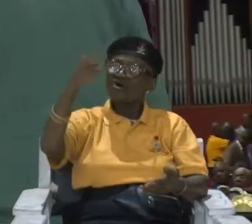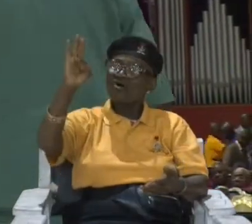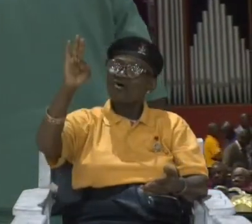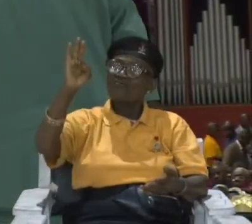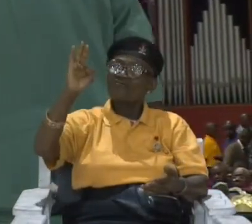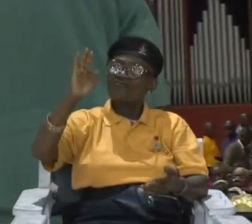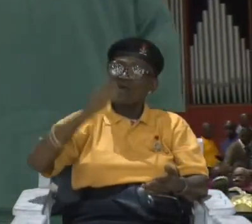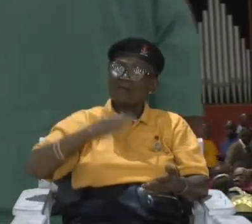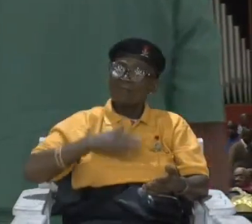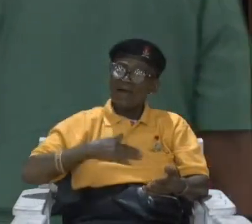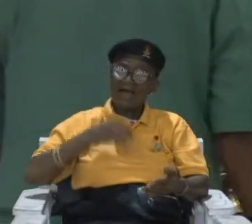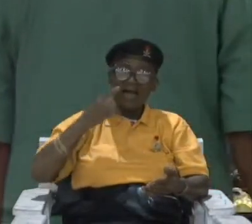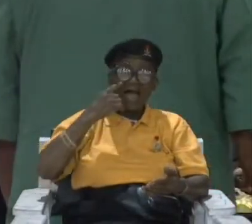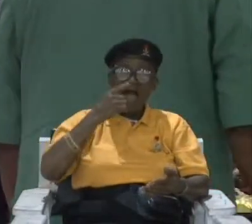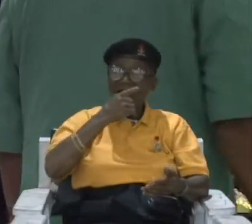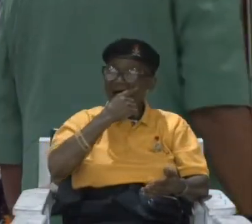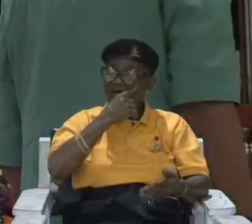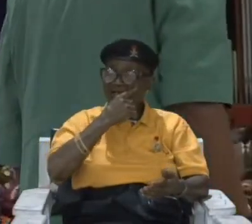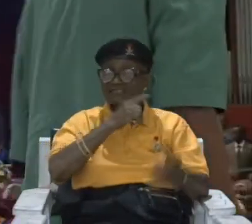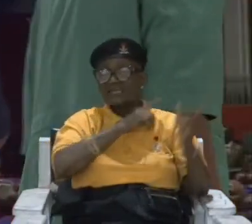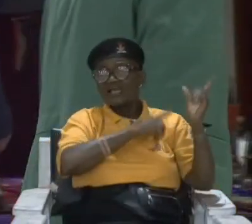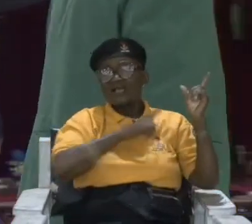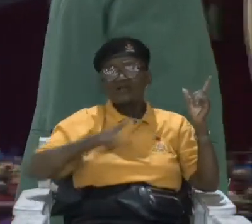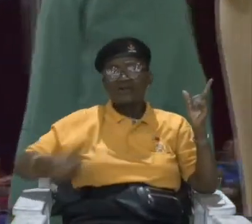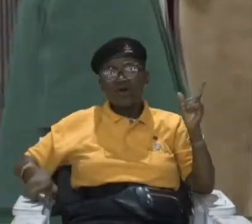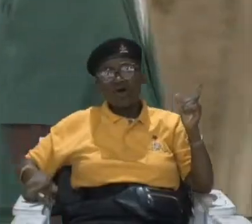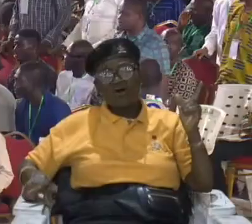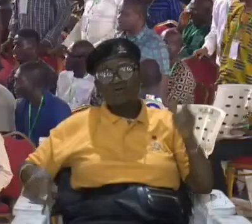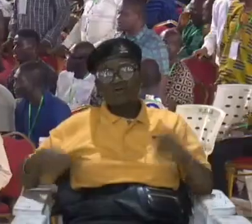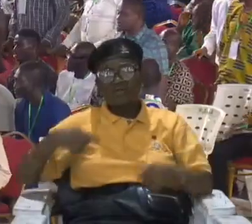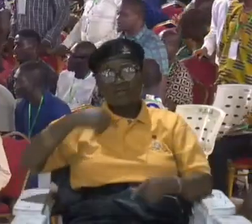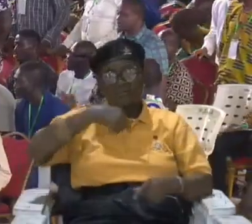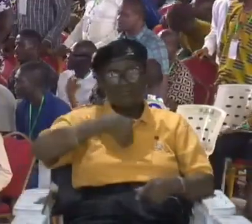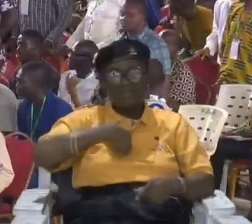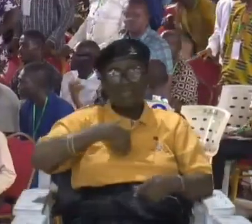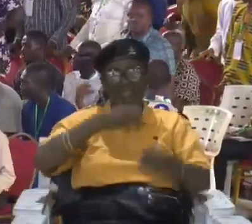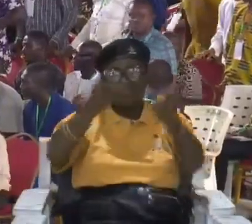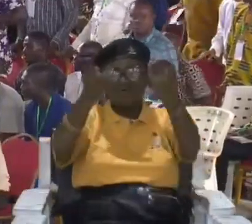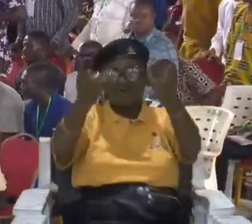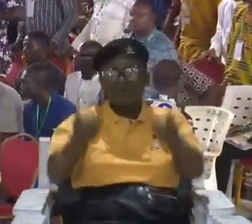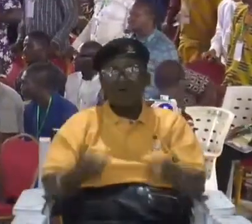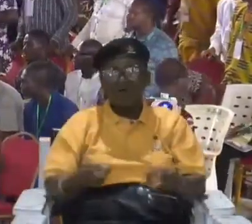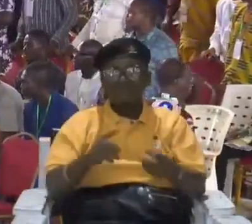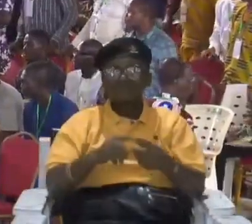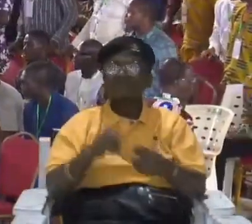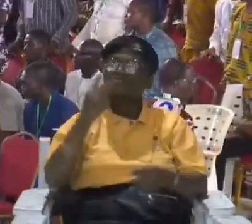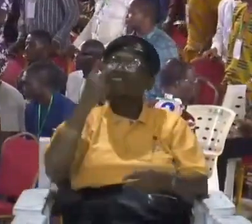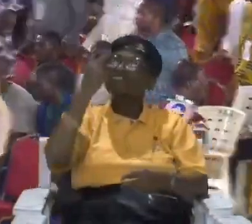heart. I want to see.